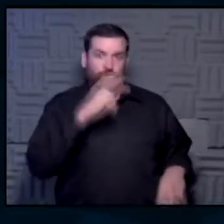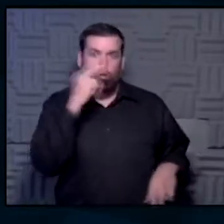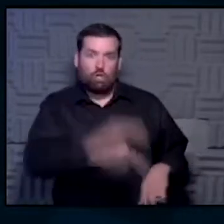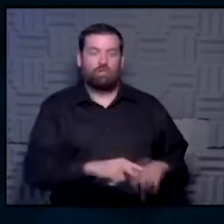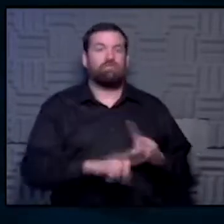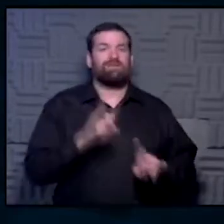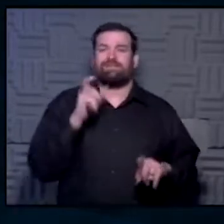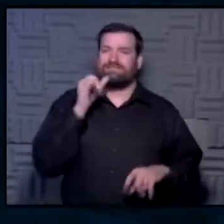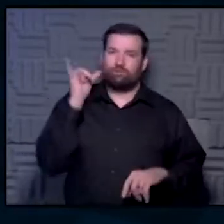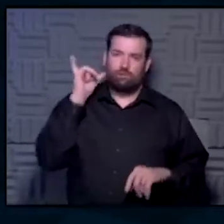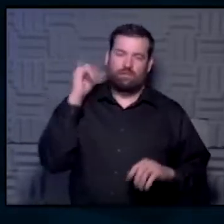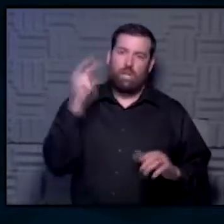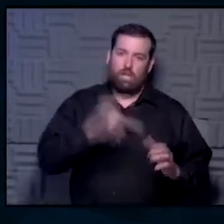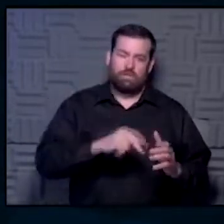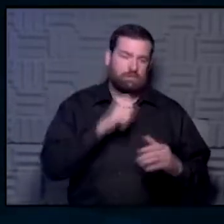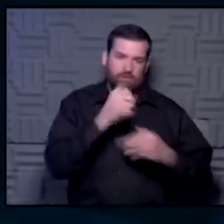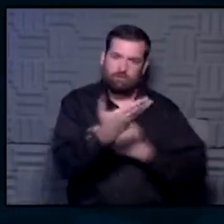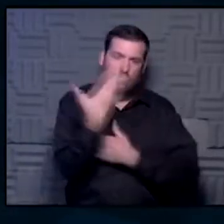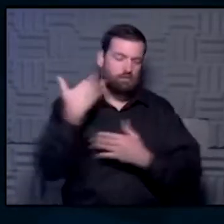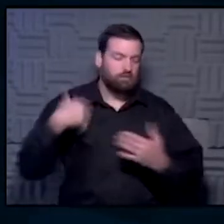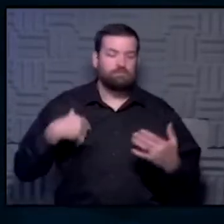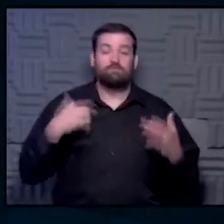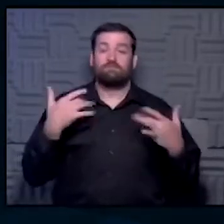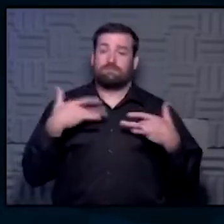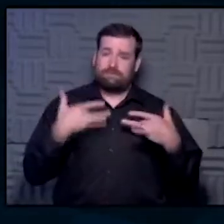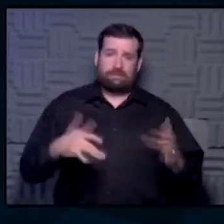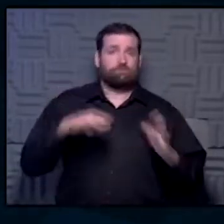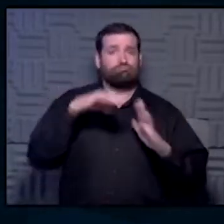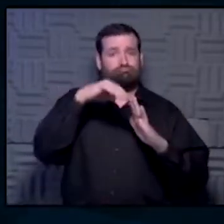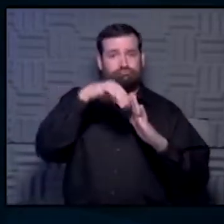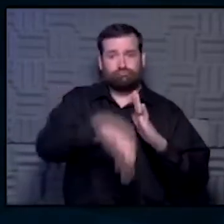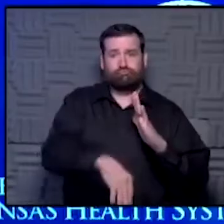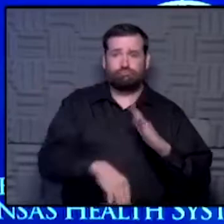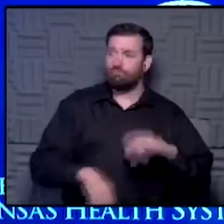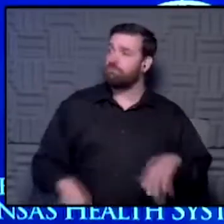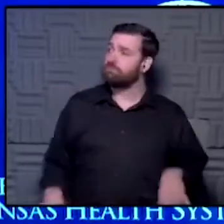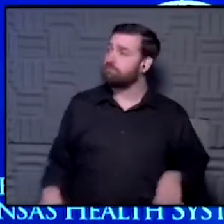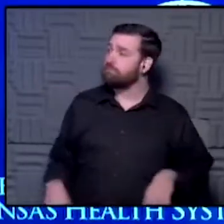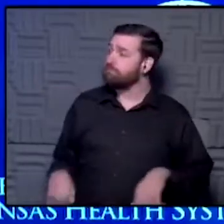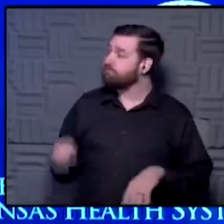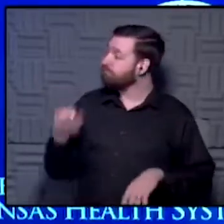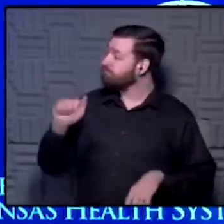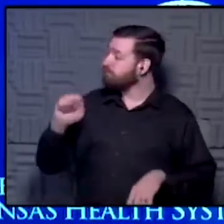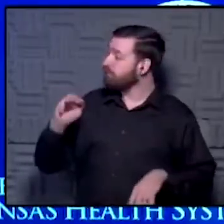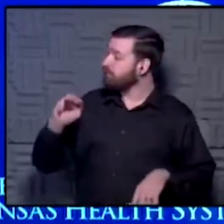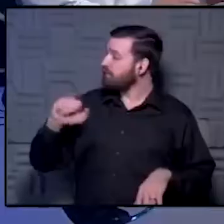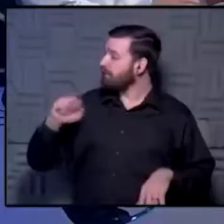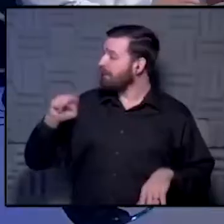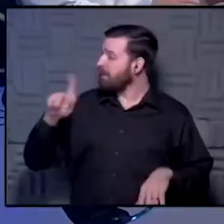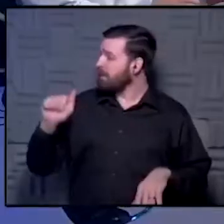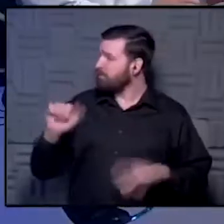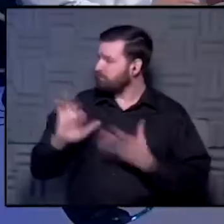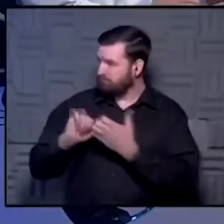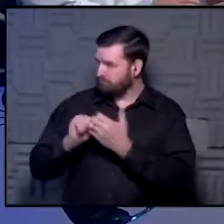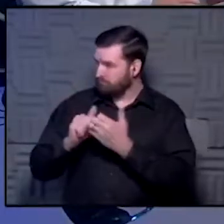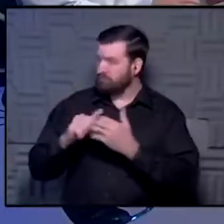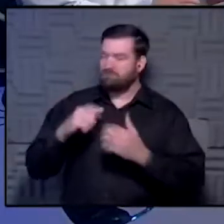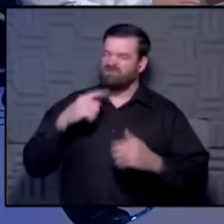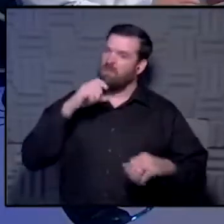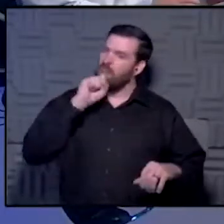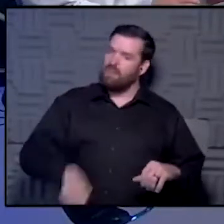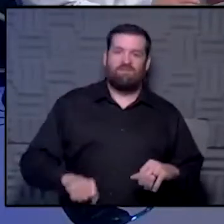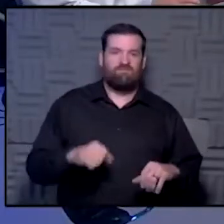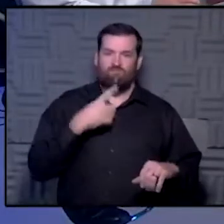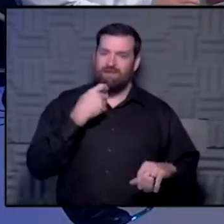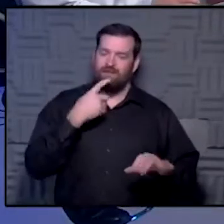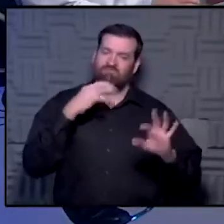yesterday. So, no worries. But everything was trending downward. Okay. So, Amanda, yeah. How are things? And I love the red. Well